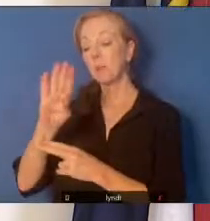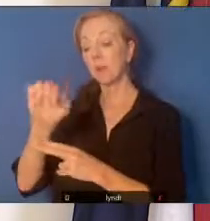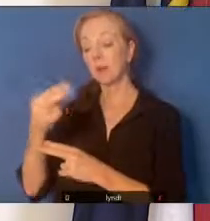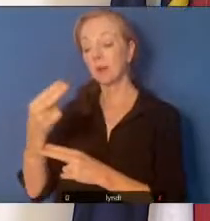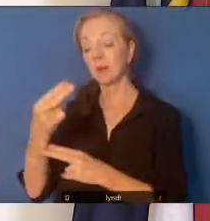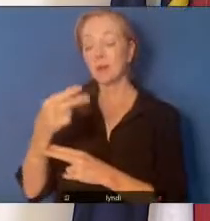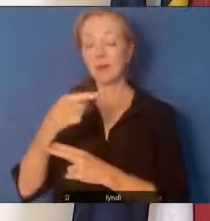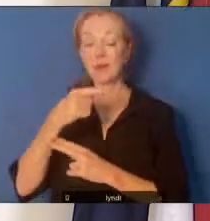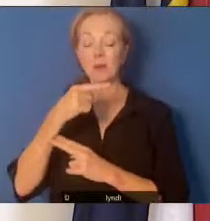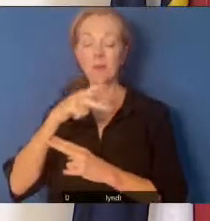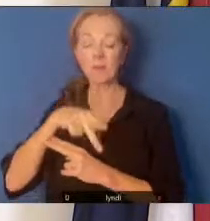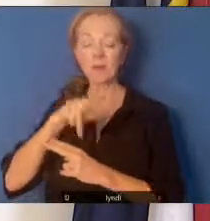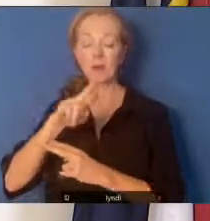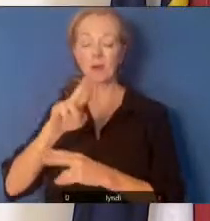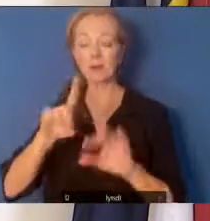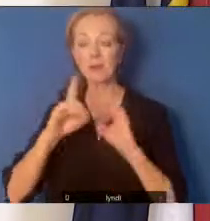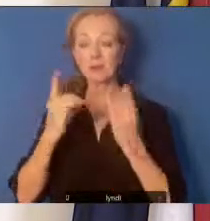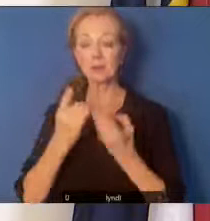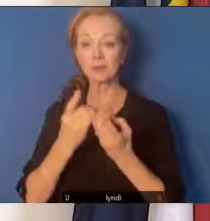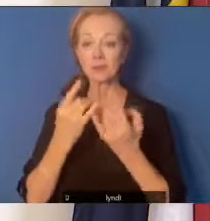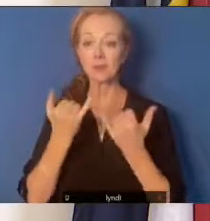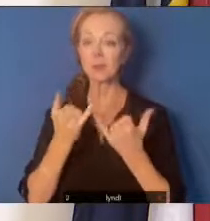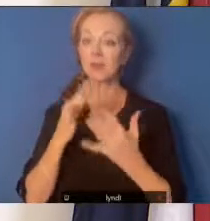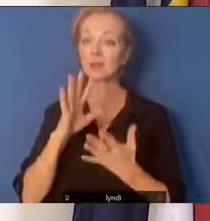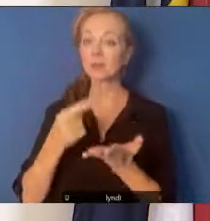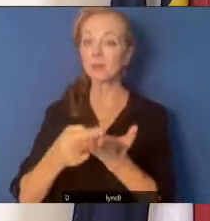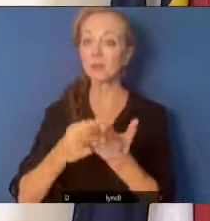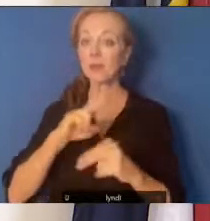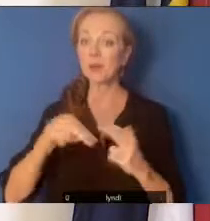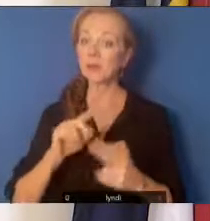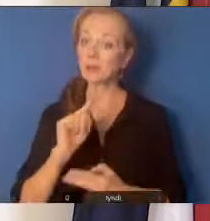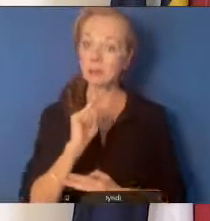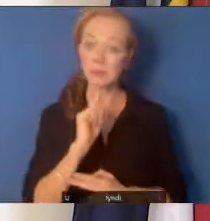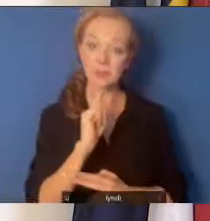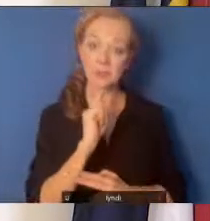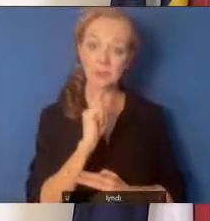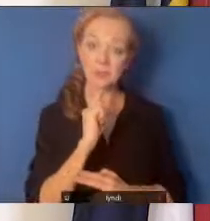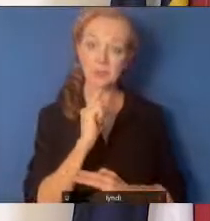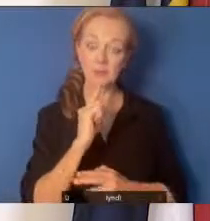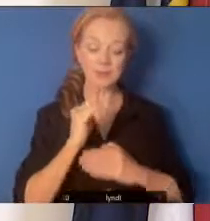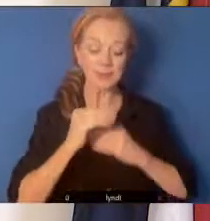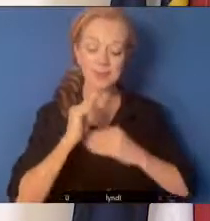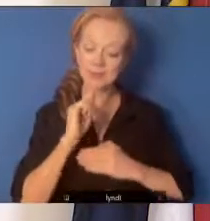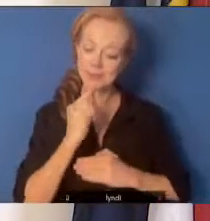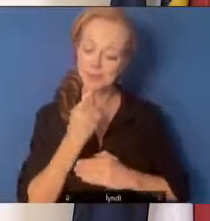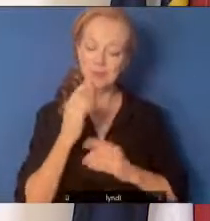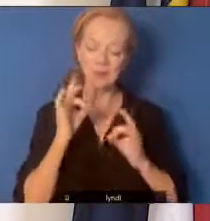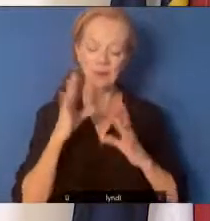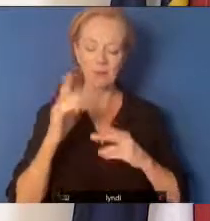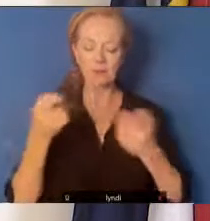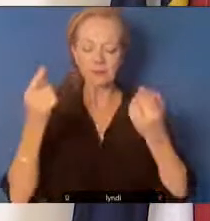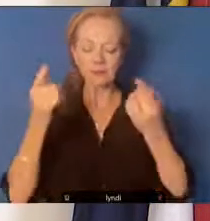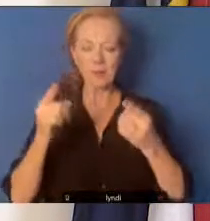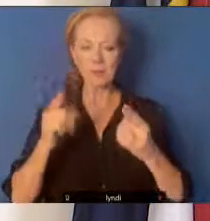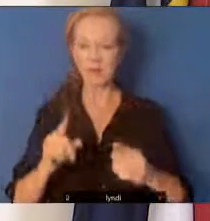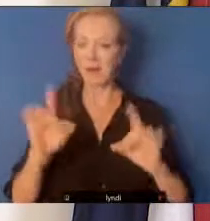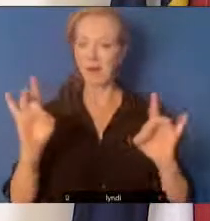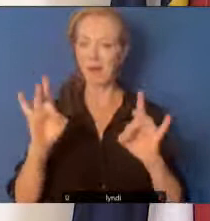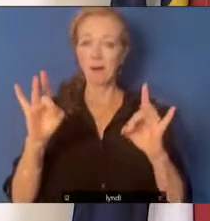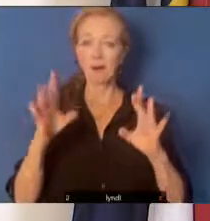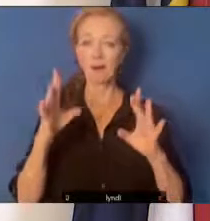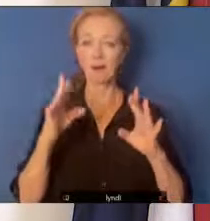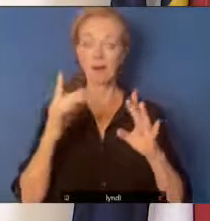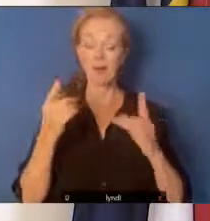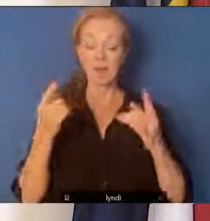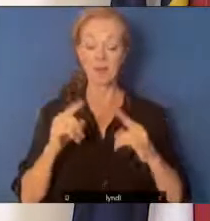Division, and today we're going to speak about a series of heinous events that took place here in early September,